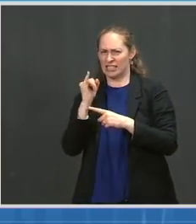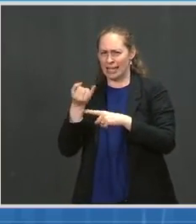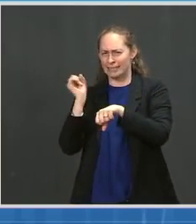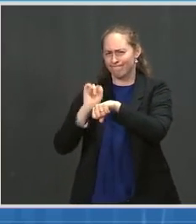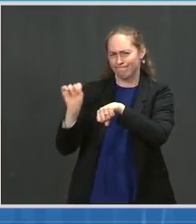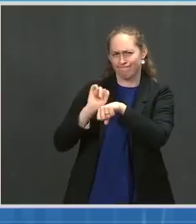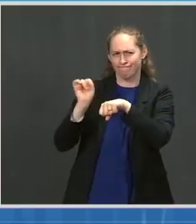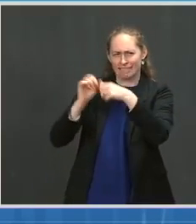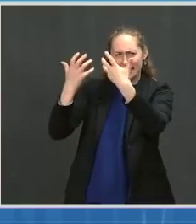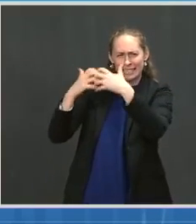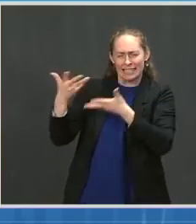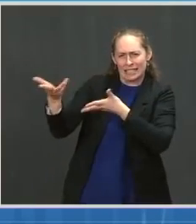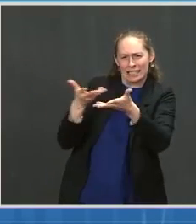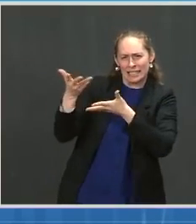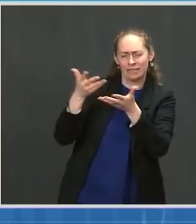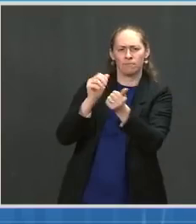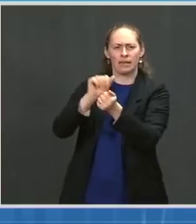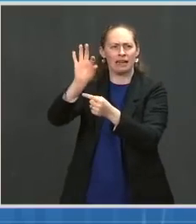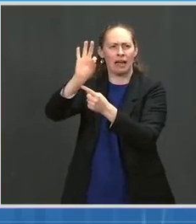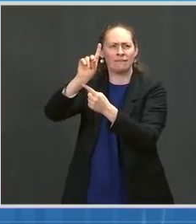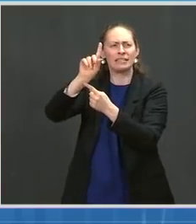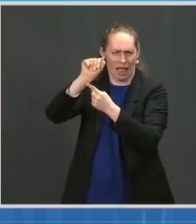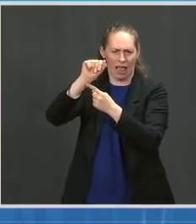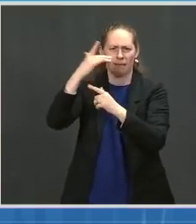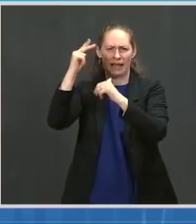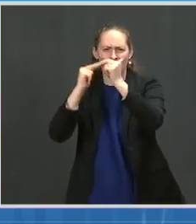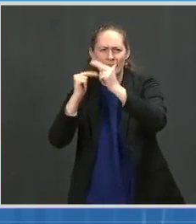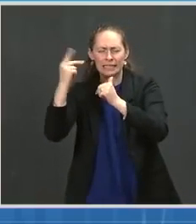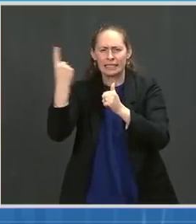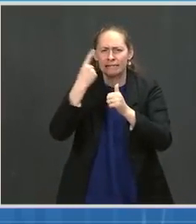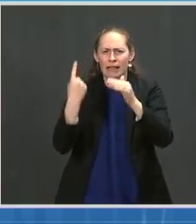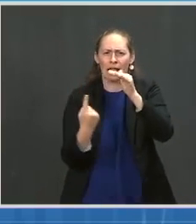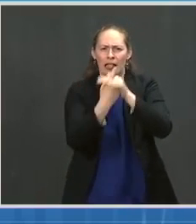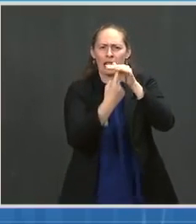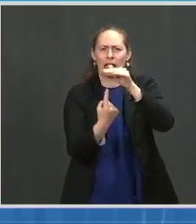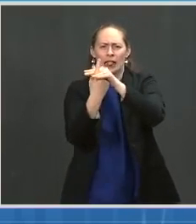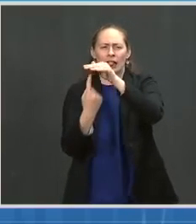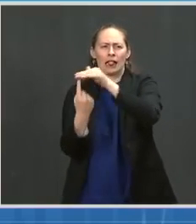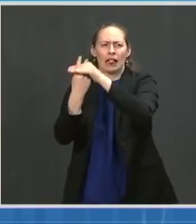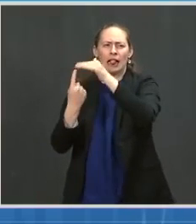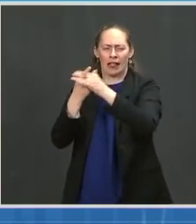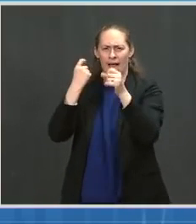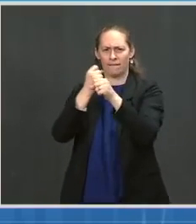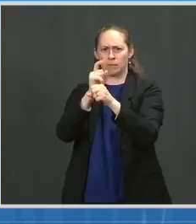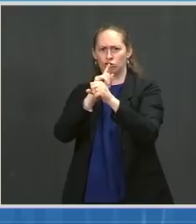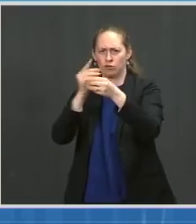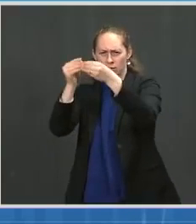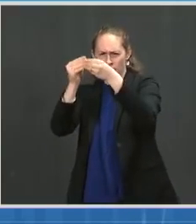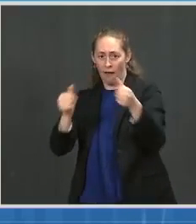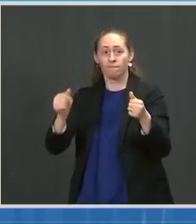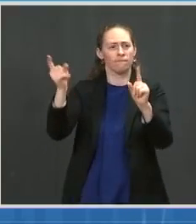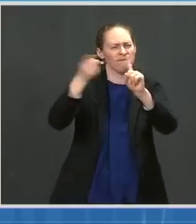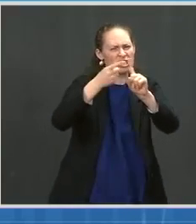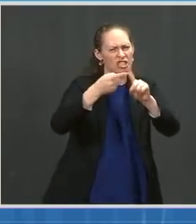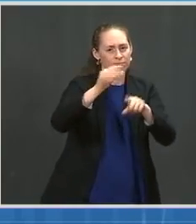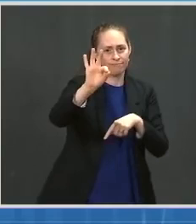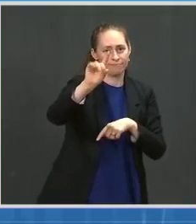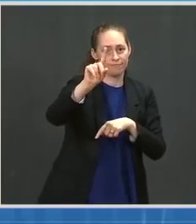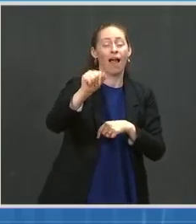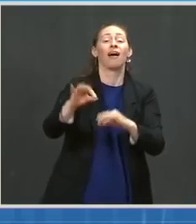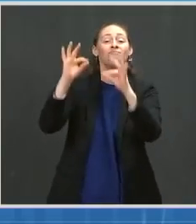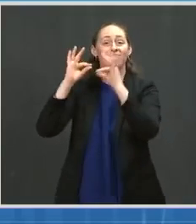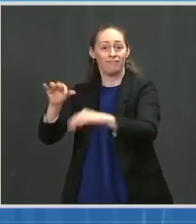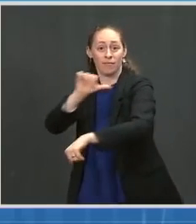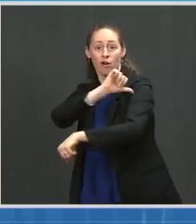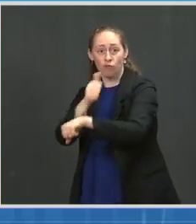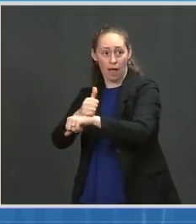issues at the Emergent facility in Baltimore and to secure FDA authorization. Johnson & Johnson